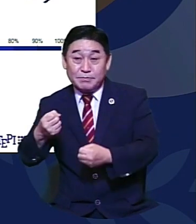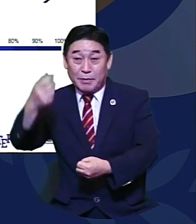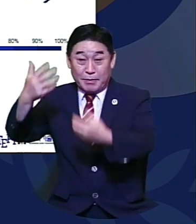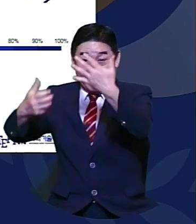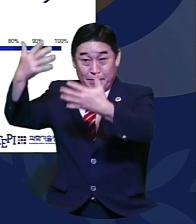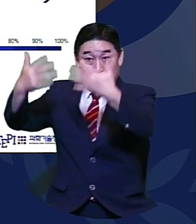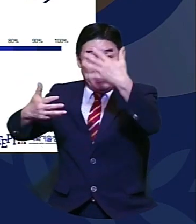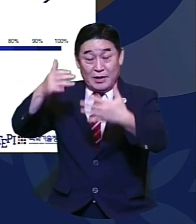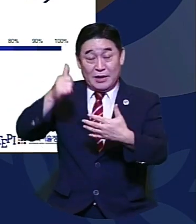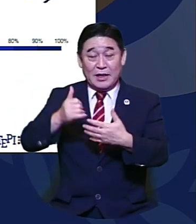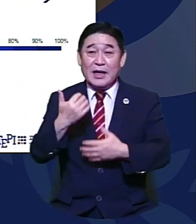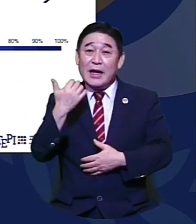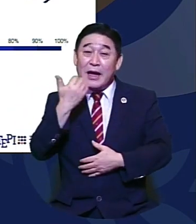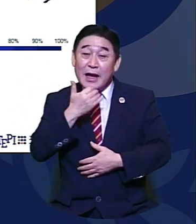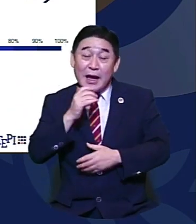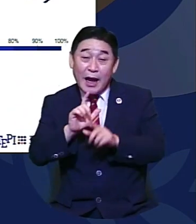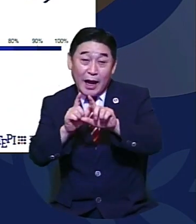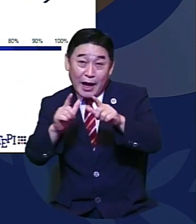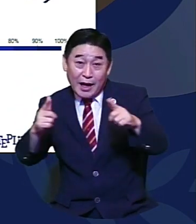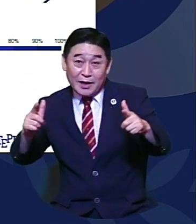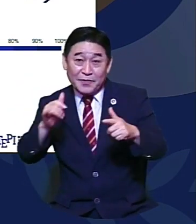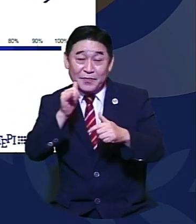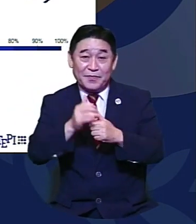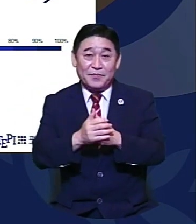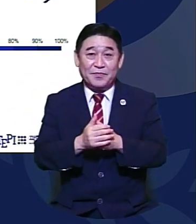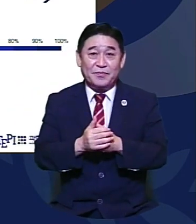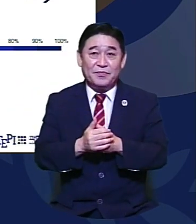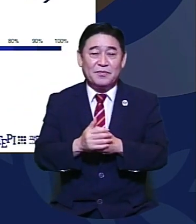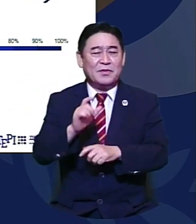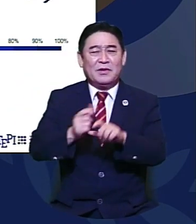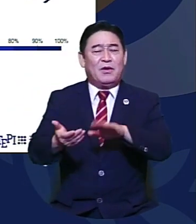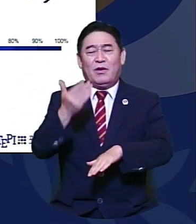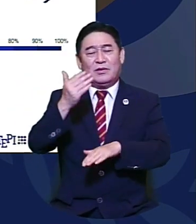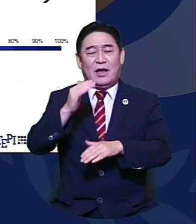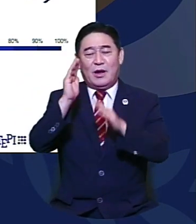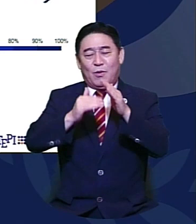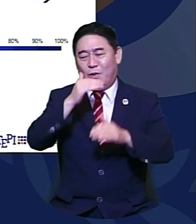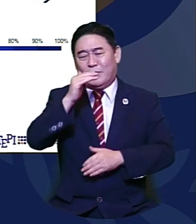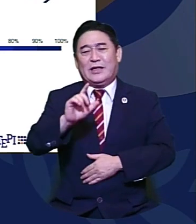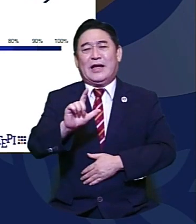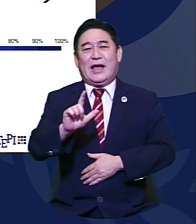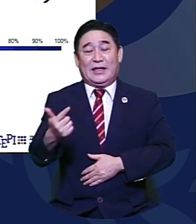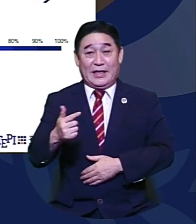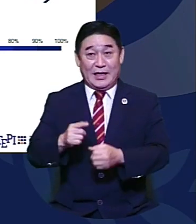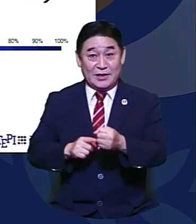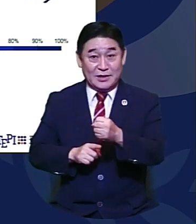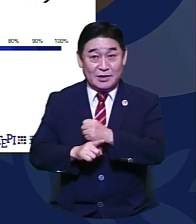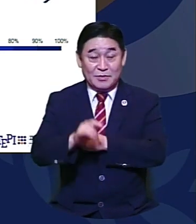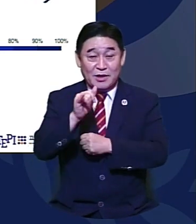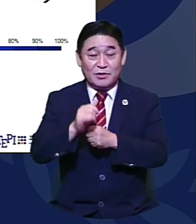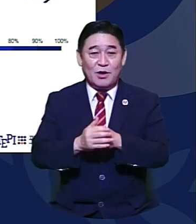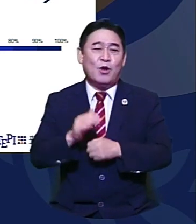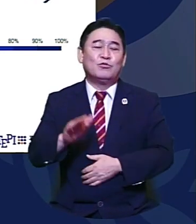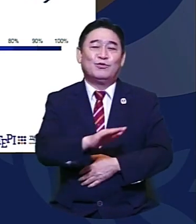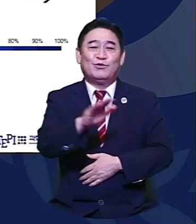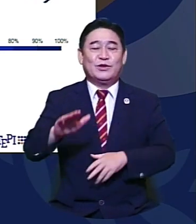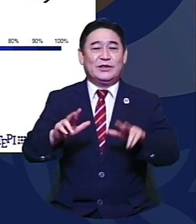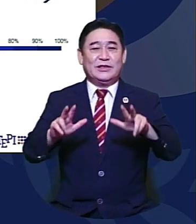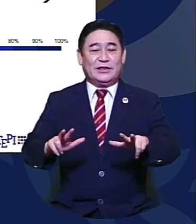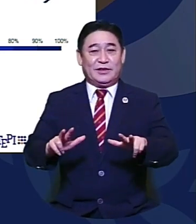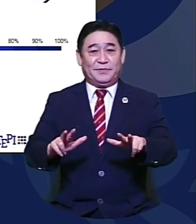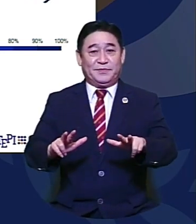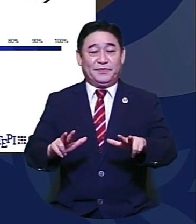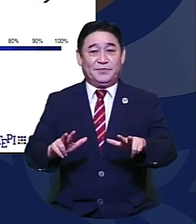different. It means that it's not fair anymore. It means that we are heavily experiencing so-called